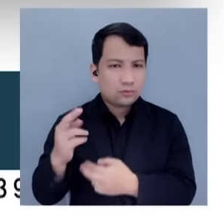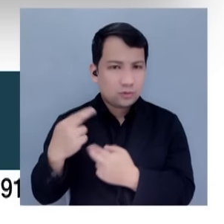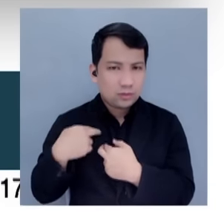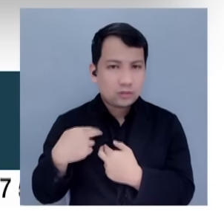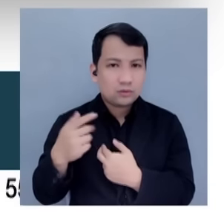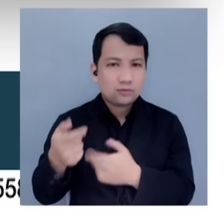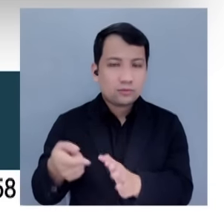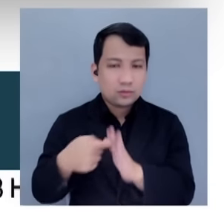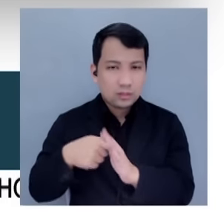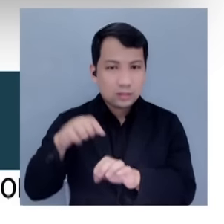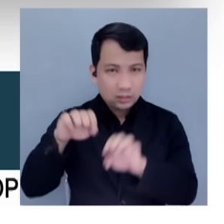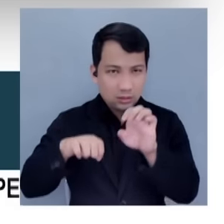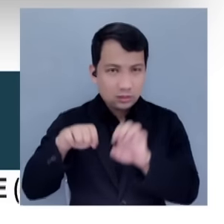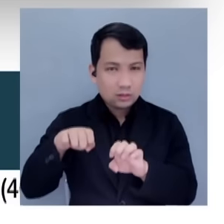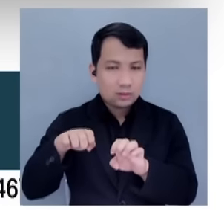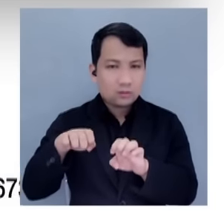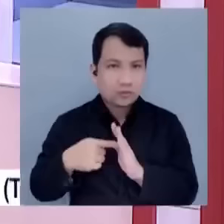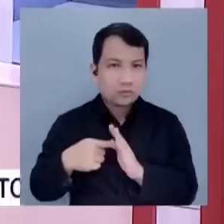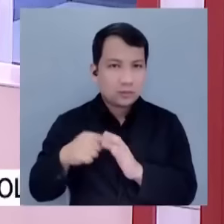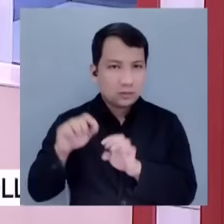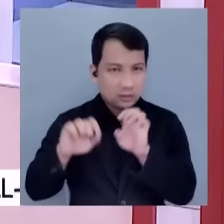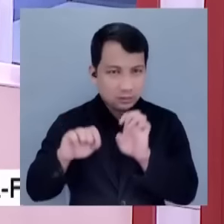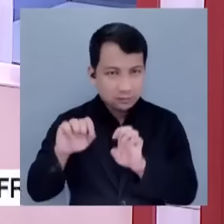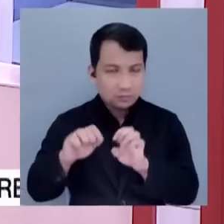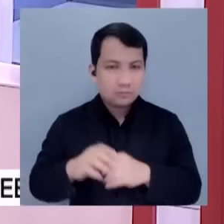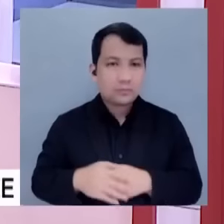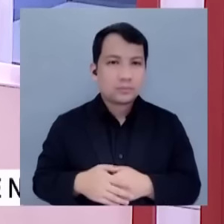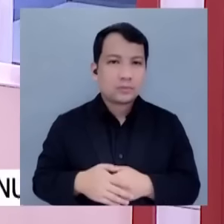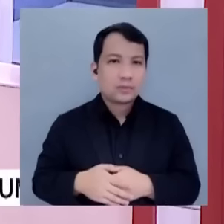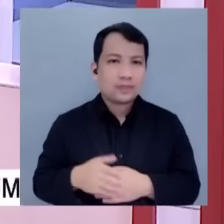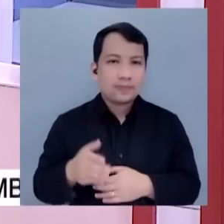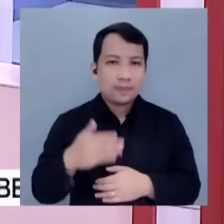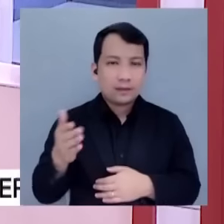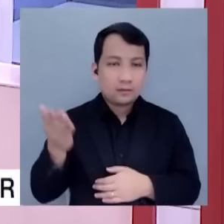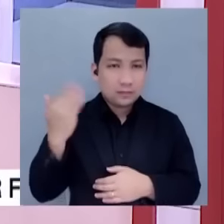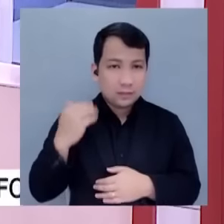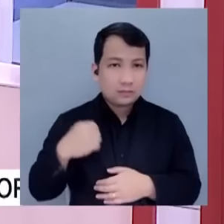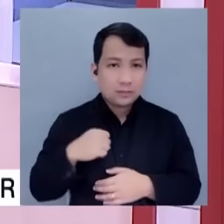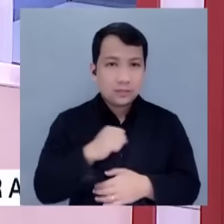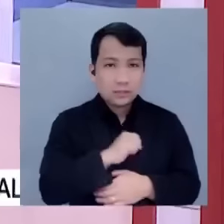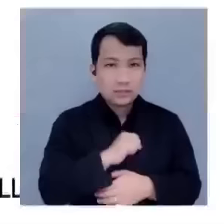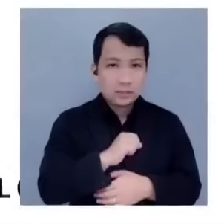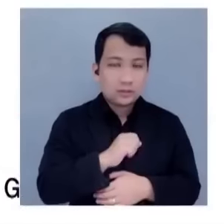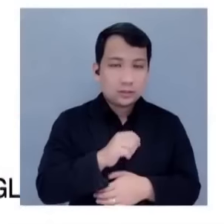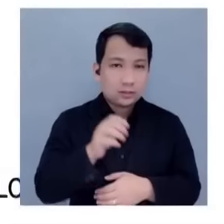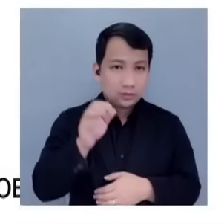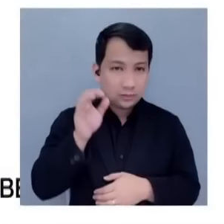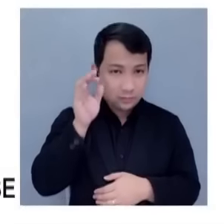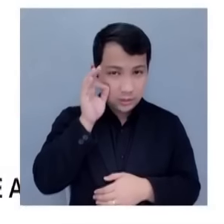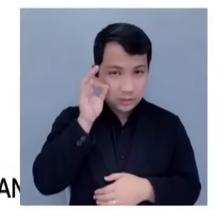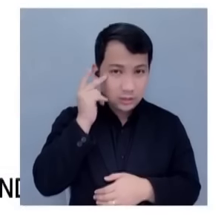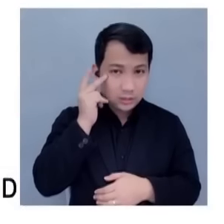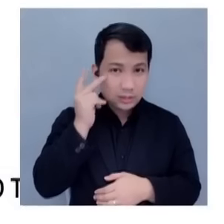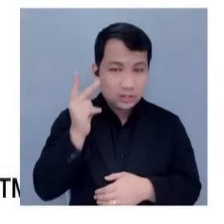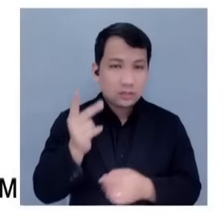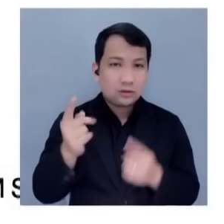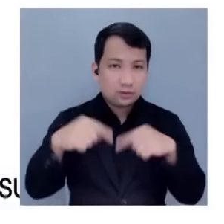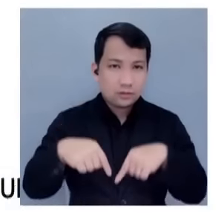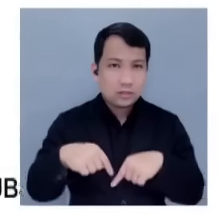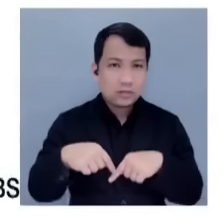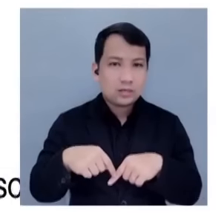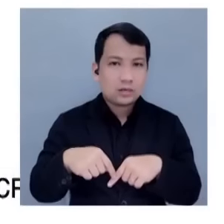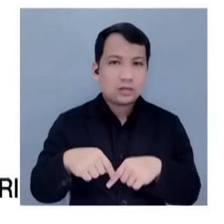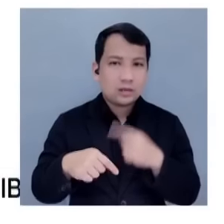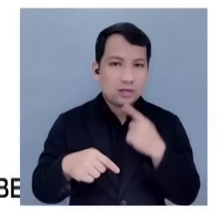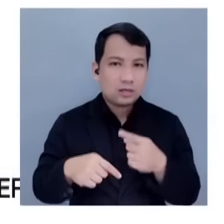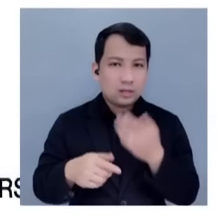evaluating these requests. Well, former Senator and Liberal Party Chairman Francis Kiko Pangilinan now joins us here on the program. Senator, good